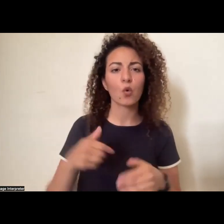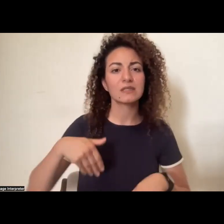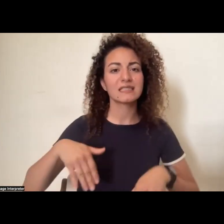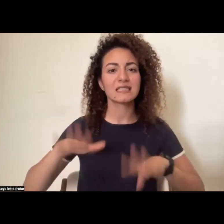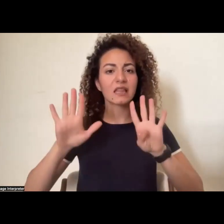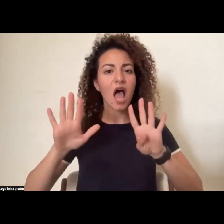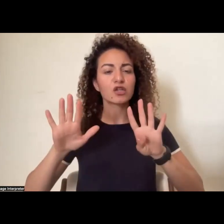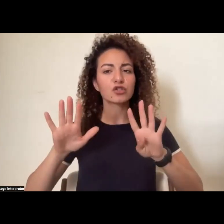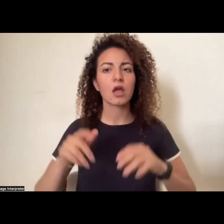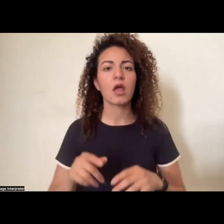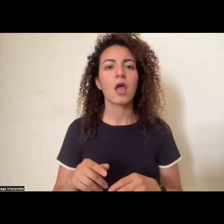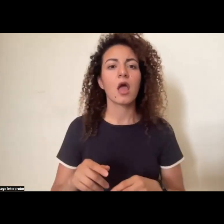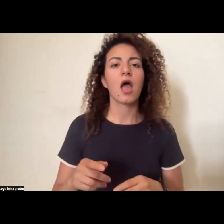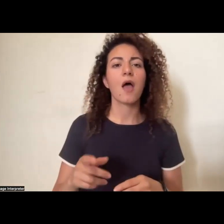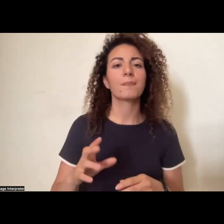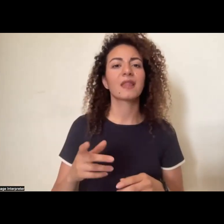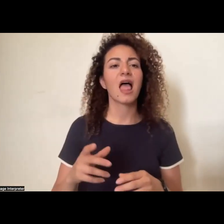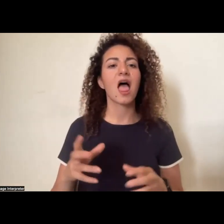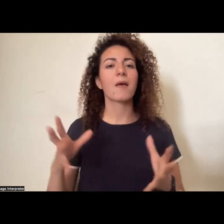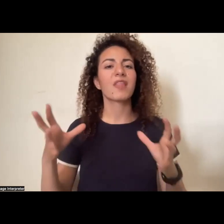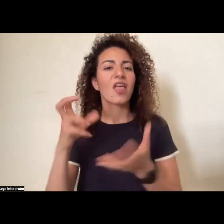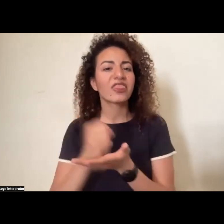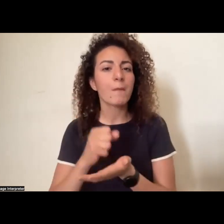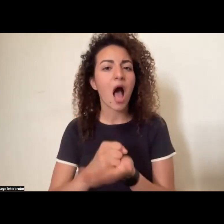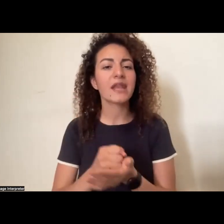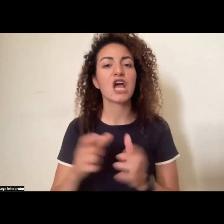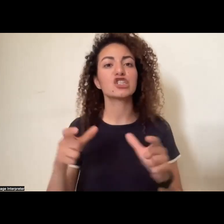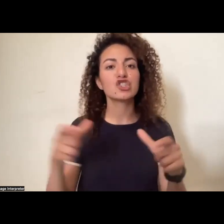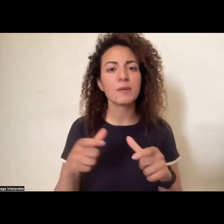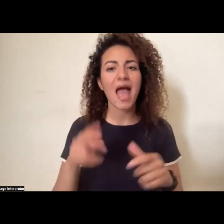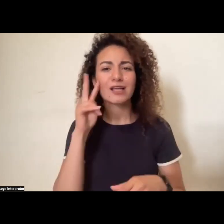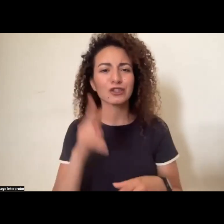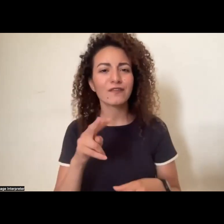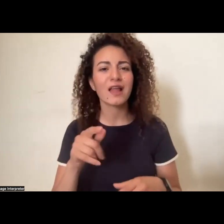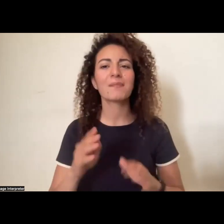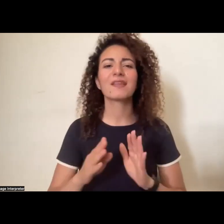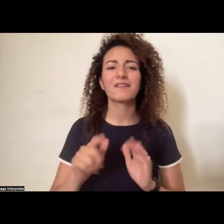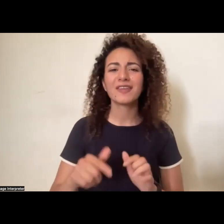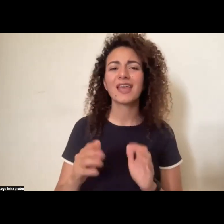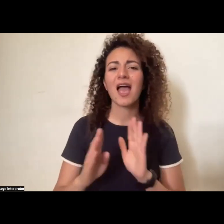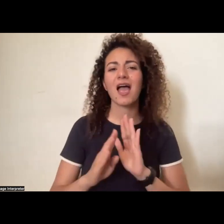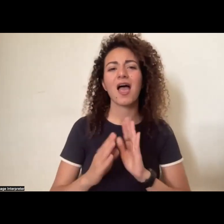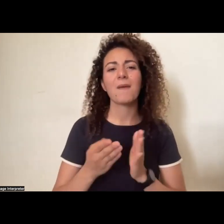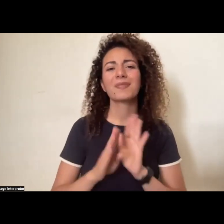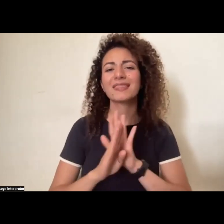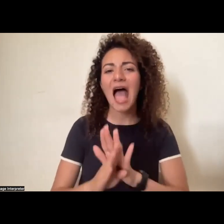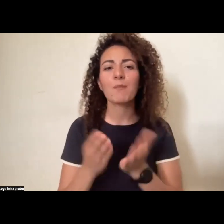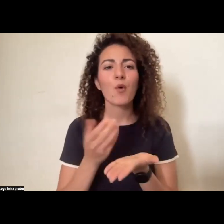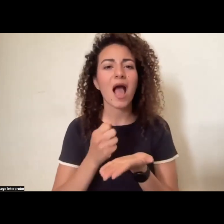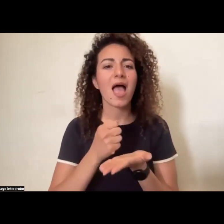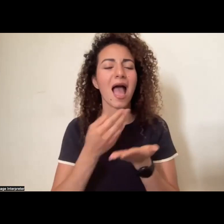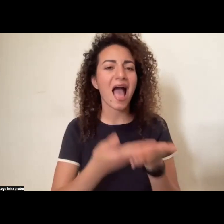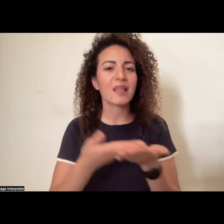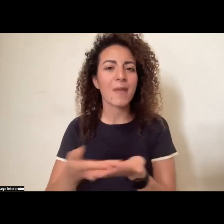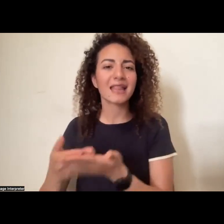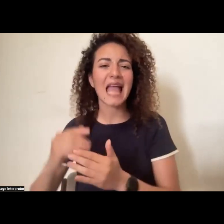Social Security Fund, and even, the very mediocre kinds of social protection that people with disabilities in Lebanon used to